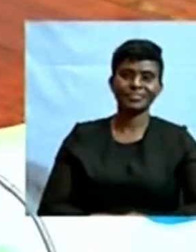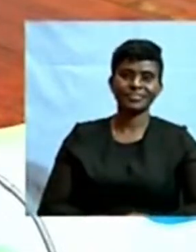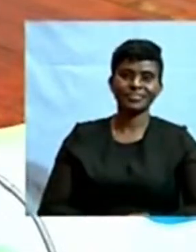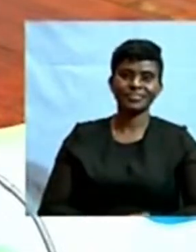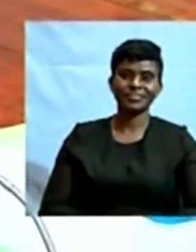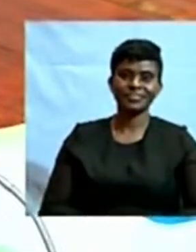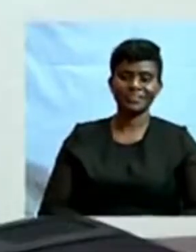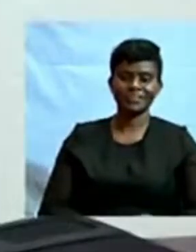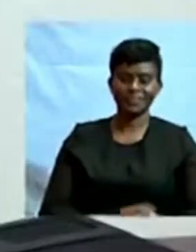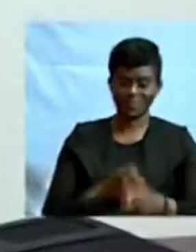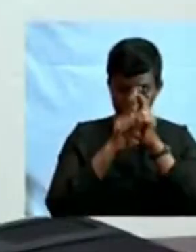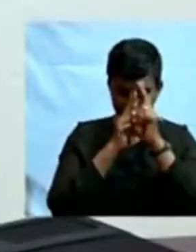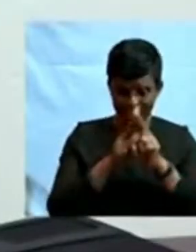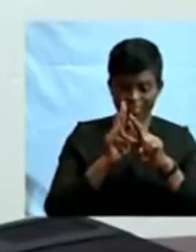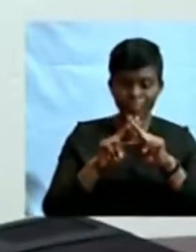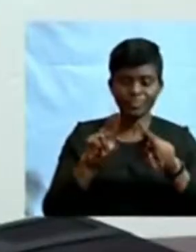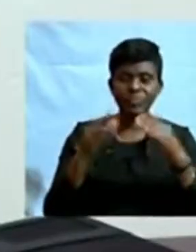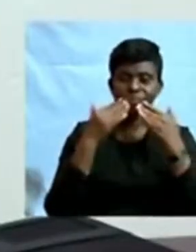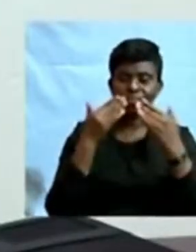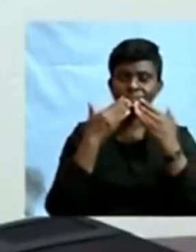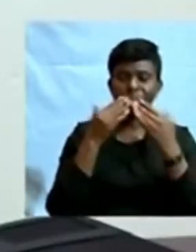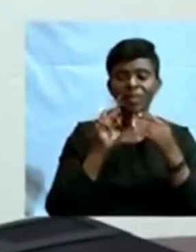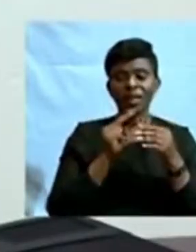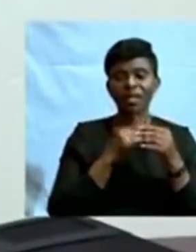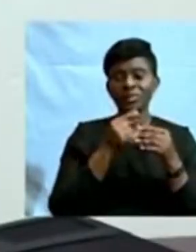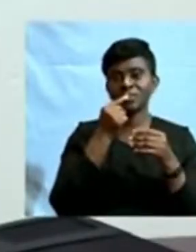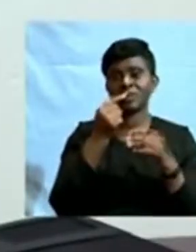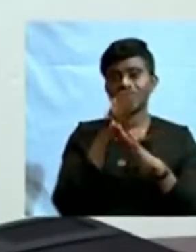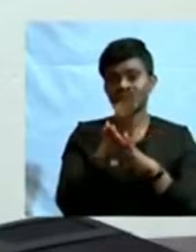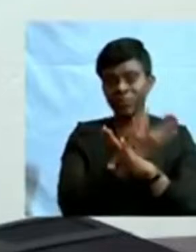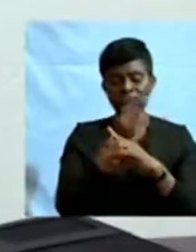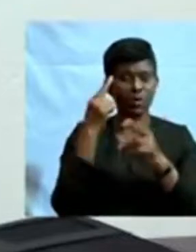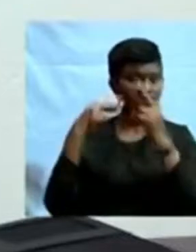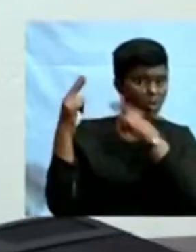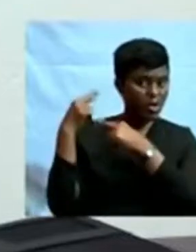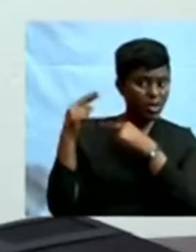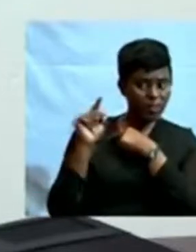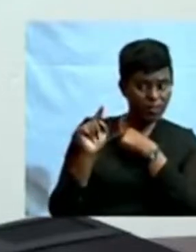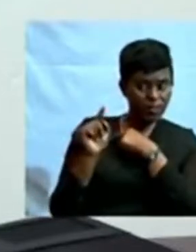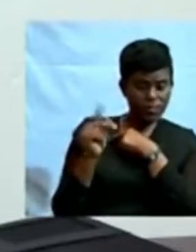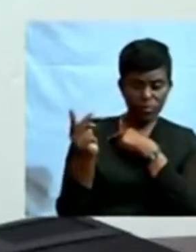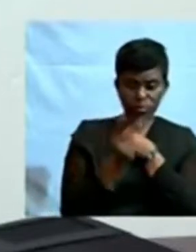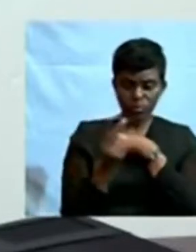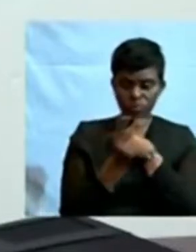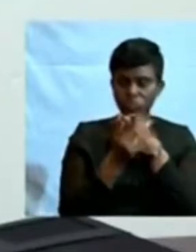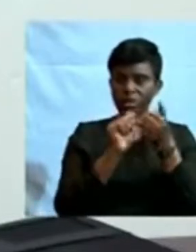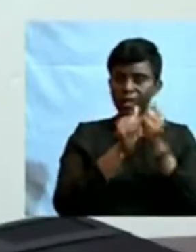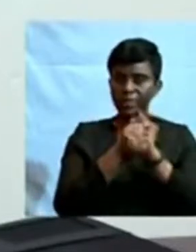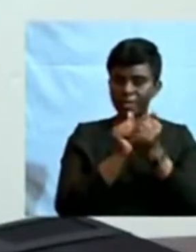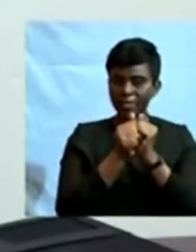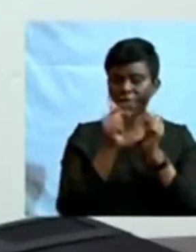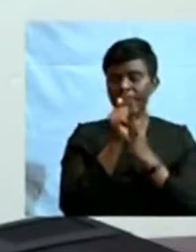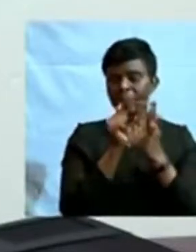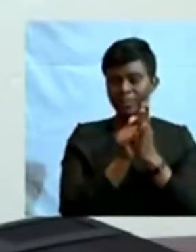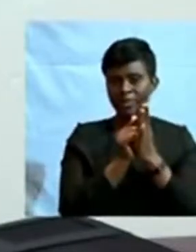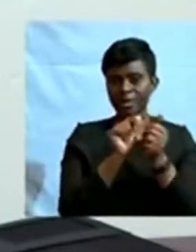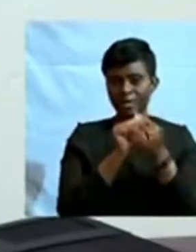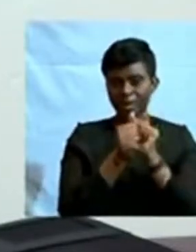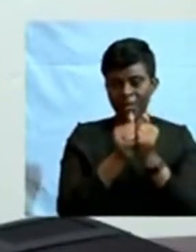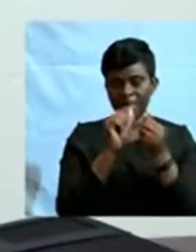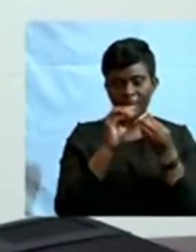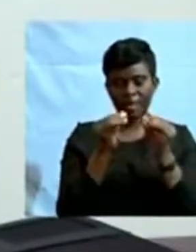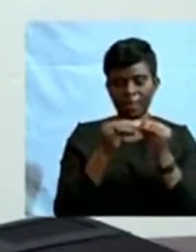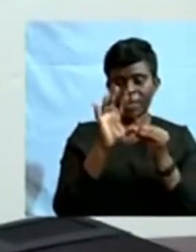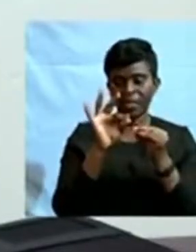Thank you, Honorable Chair. Like we said before, on reviewing the two amendment bills, Amendment Bill